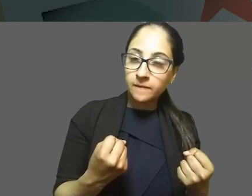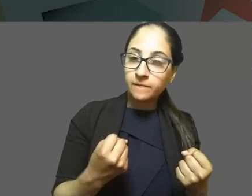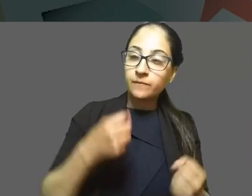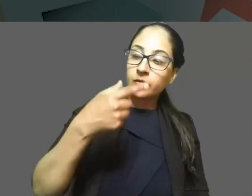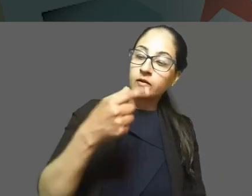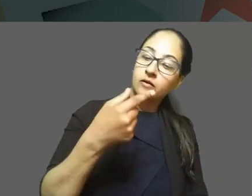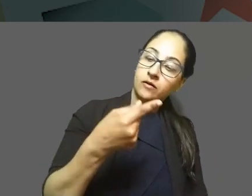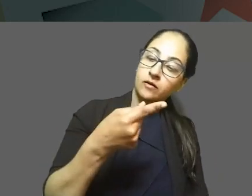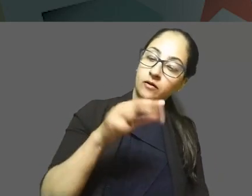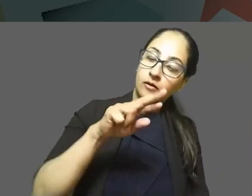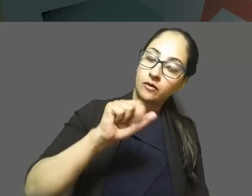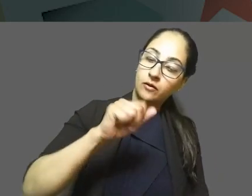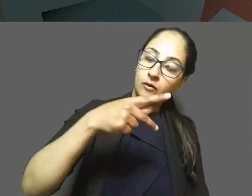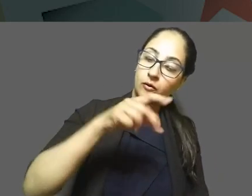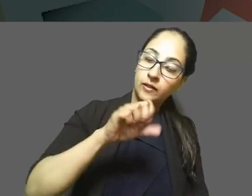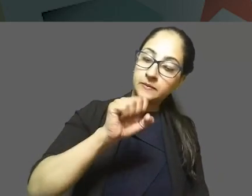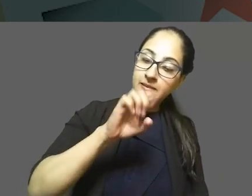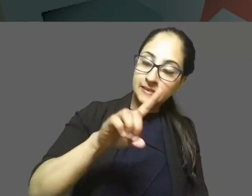use